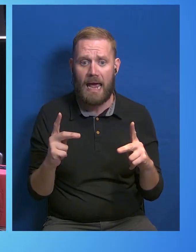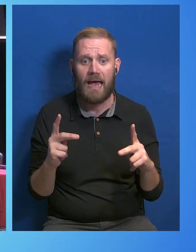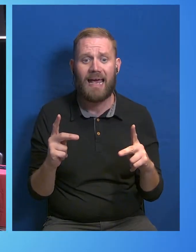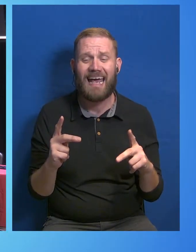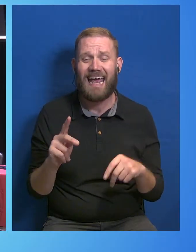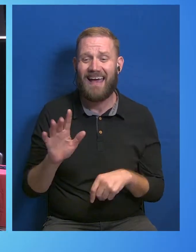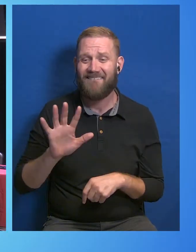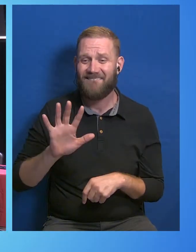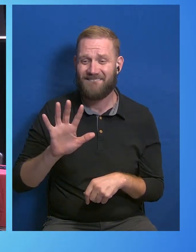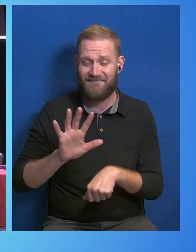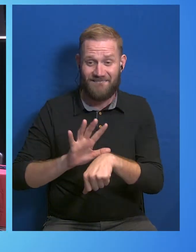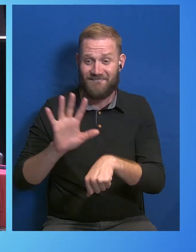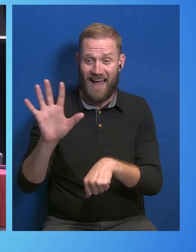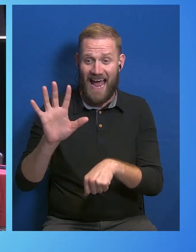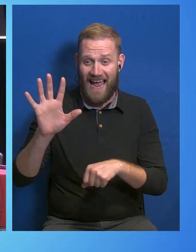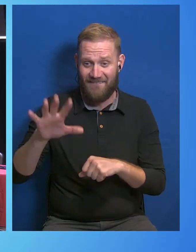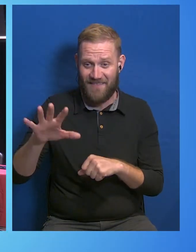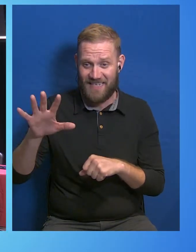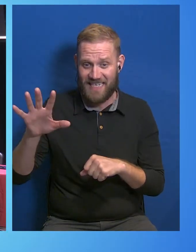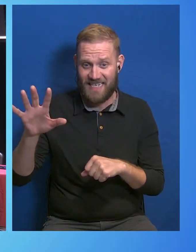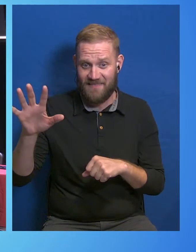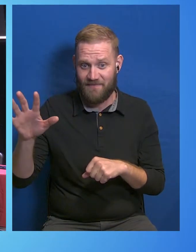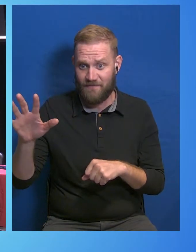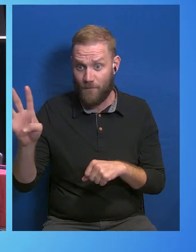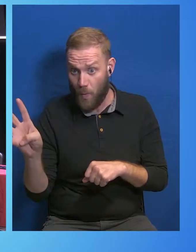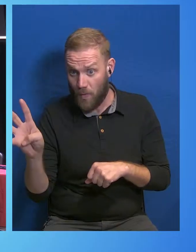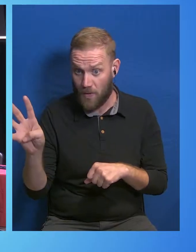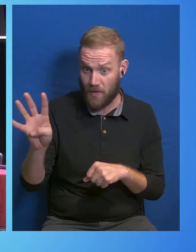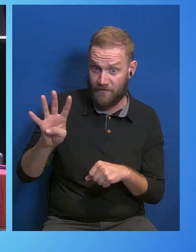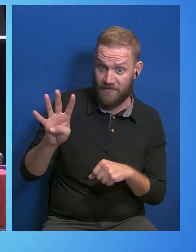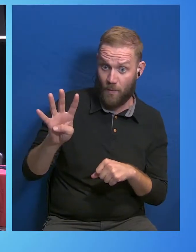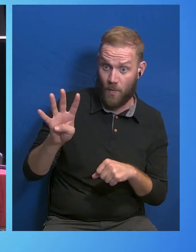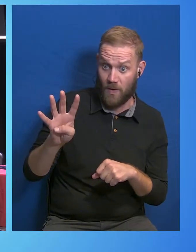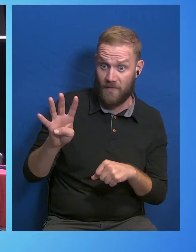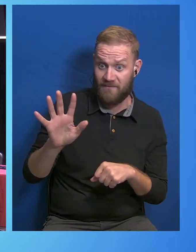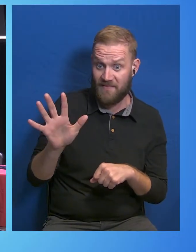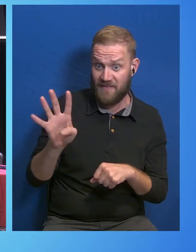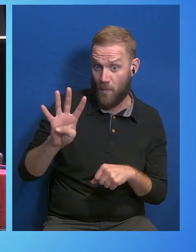math, 54. Thank you.